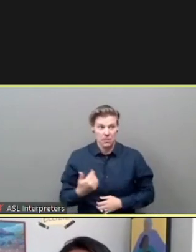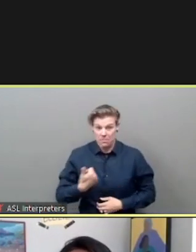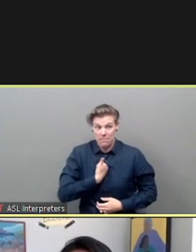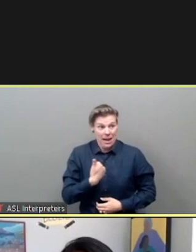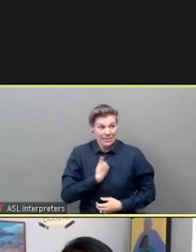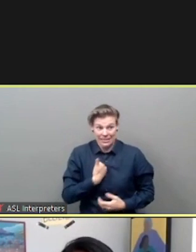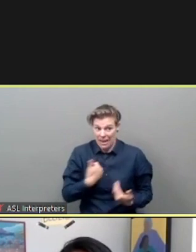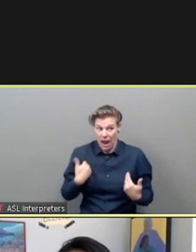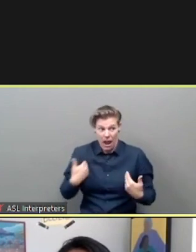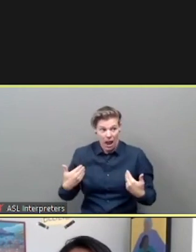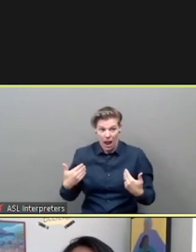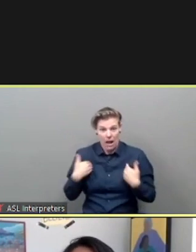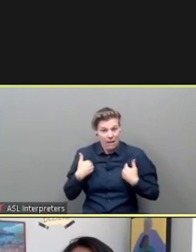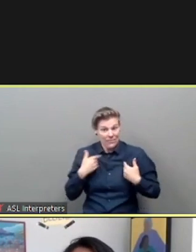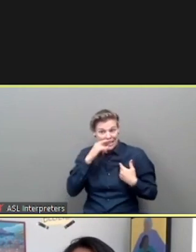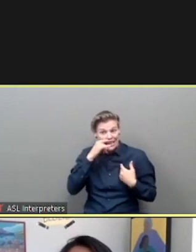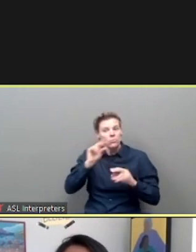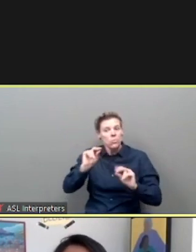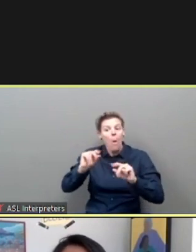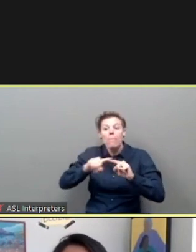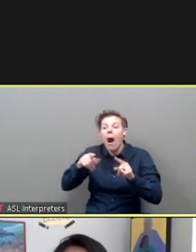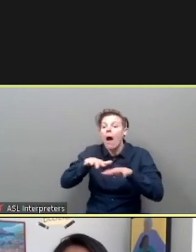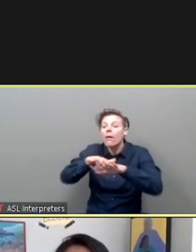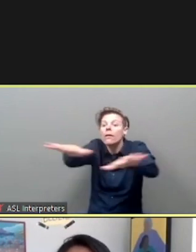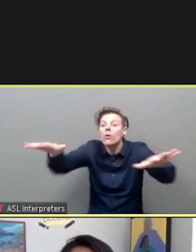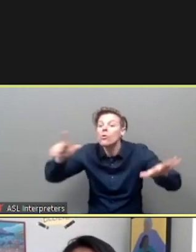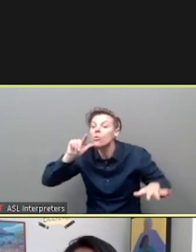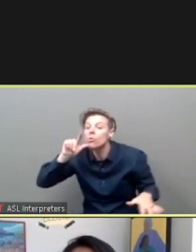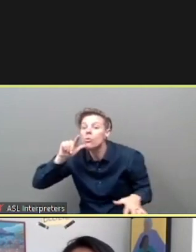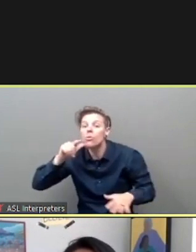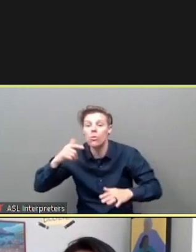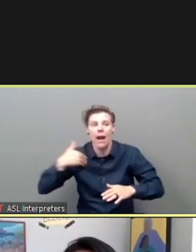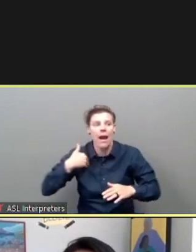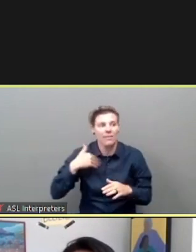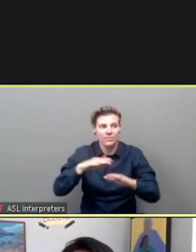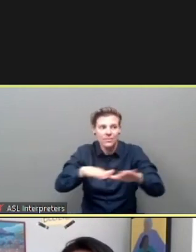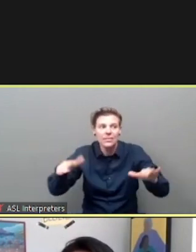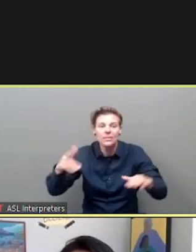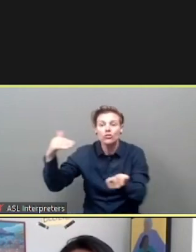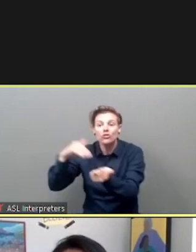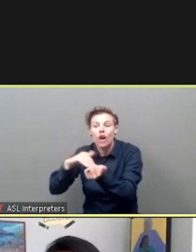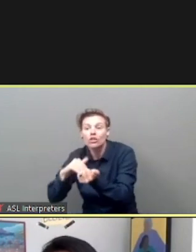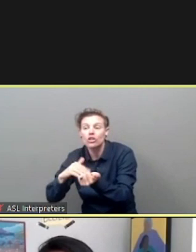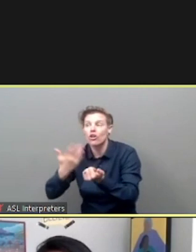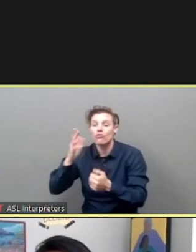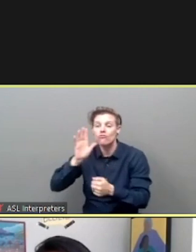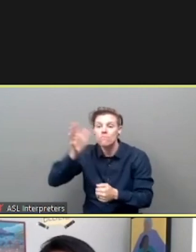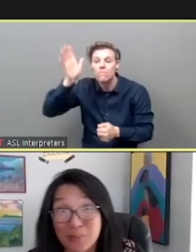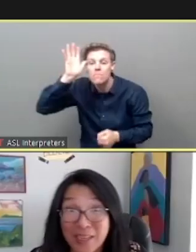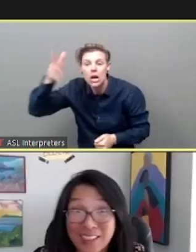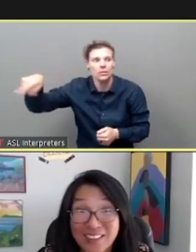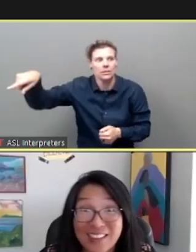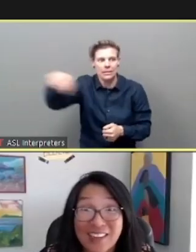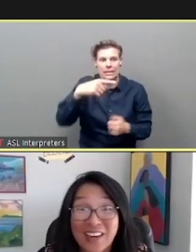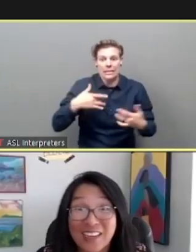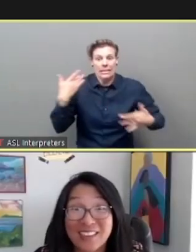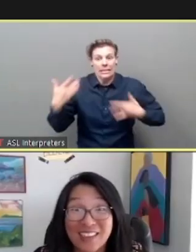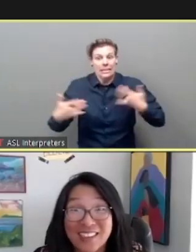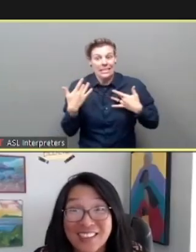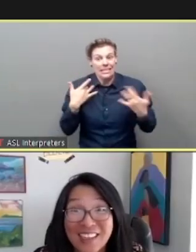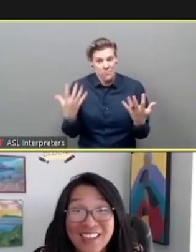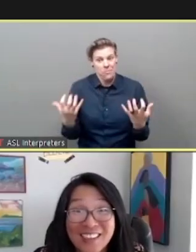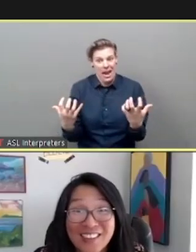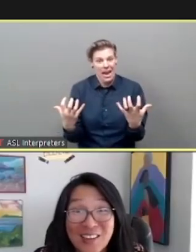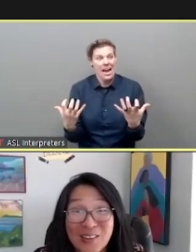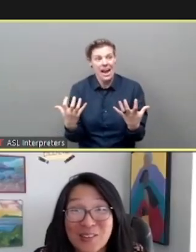do have friends who have them. And I know a lot of my doctor friends are super excited about this. And I know I was super excited when my kids got